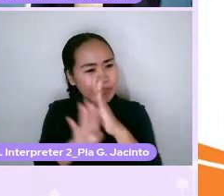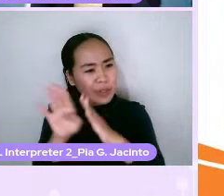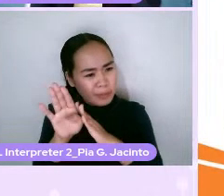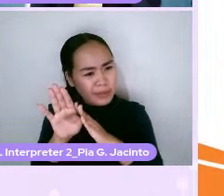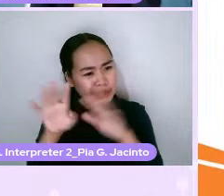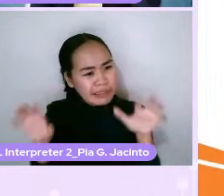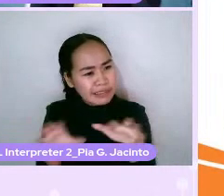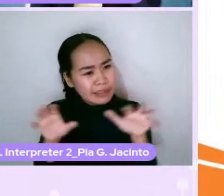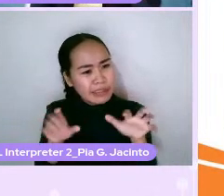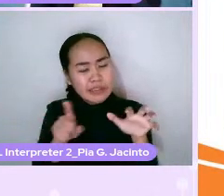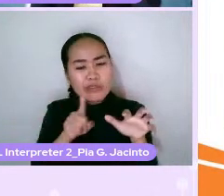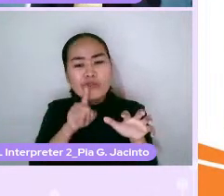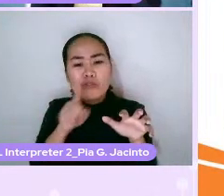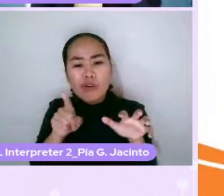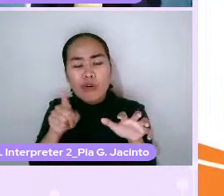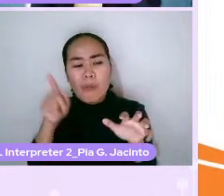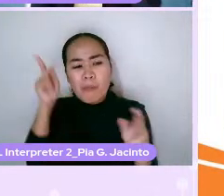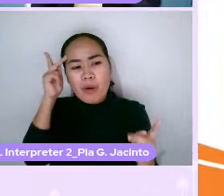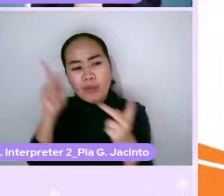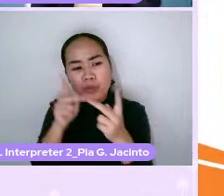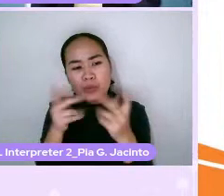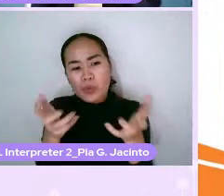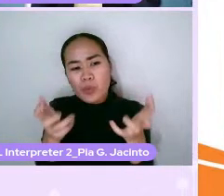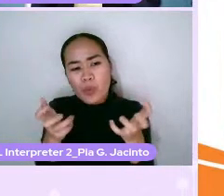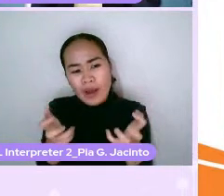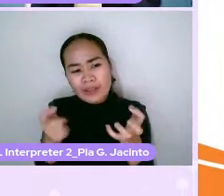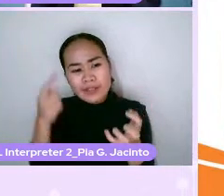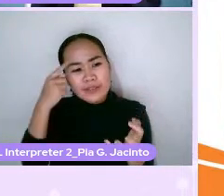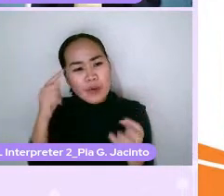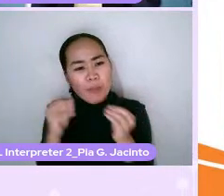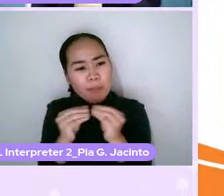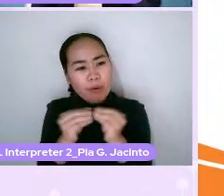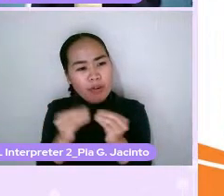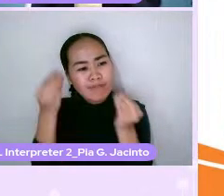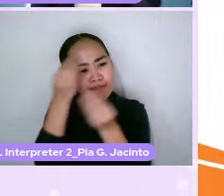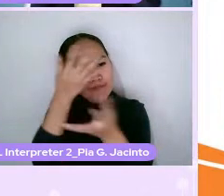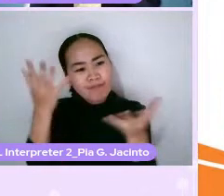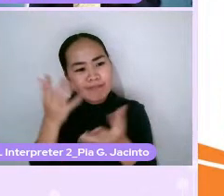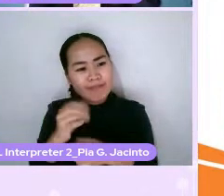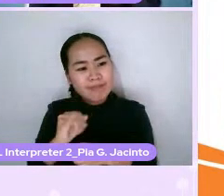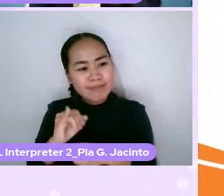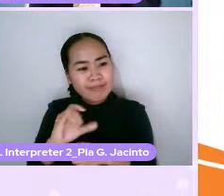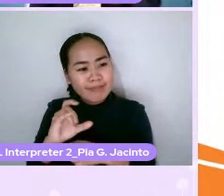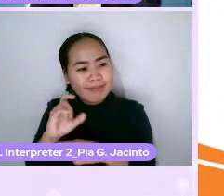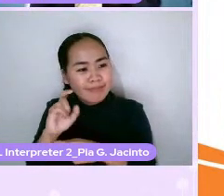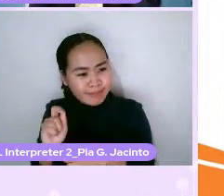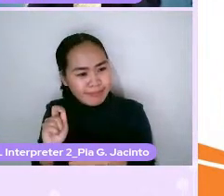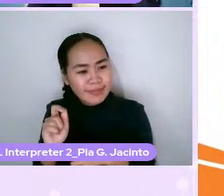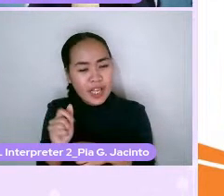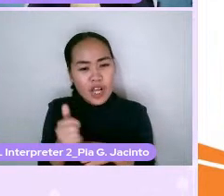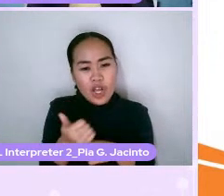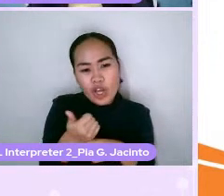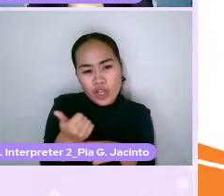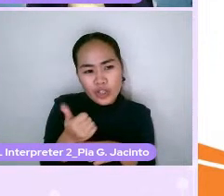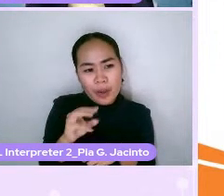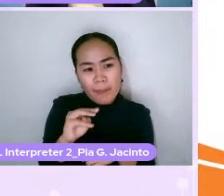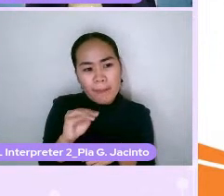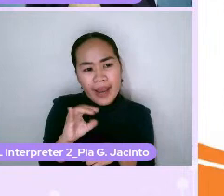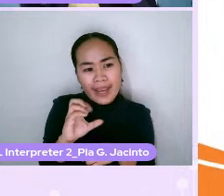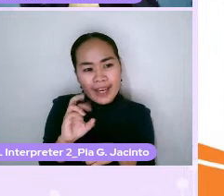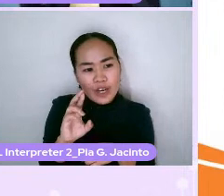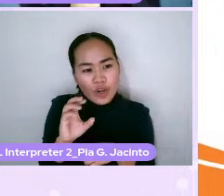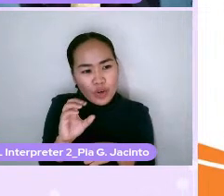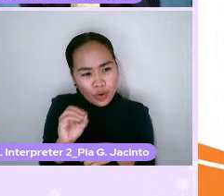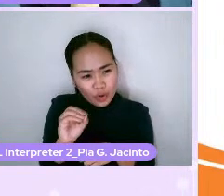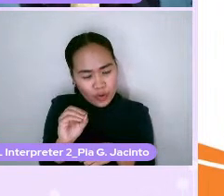at strengthening and modernizing information and communications technology and microelectronics.